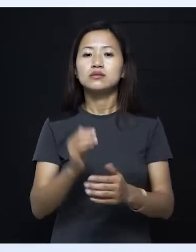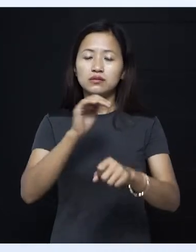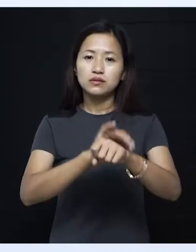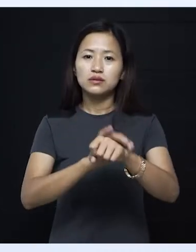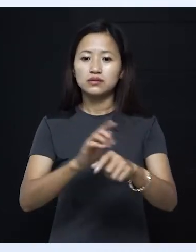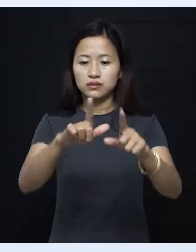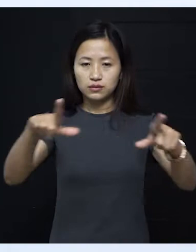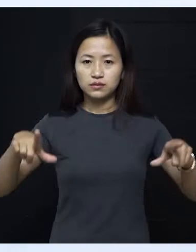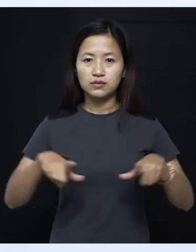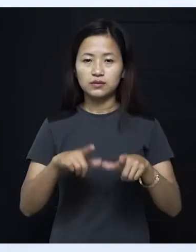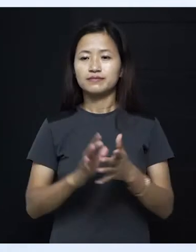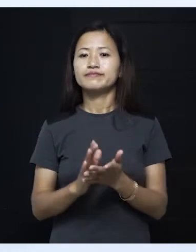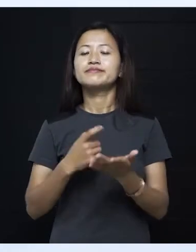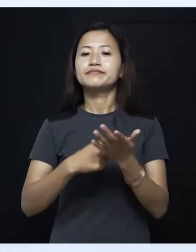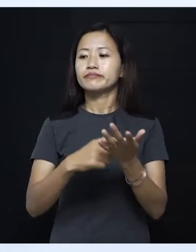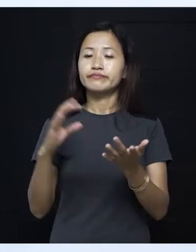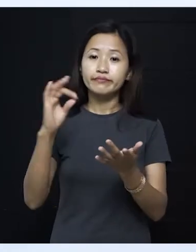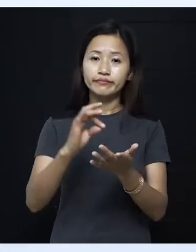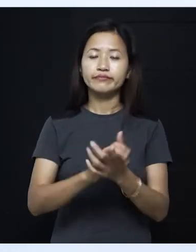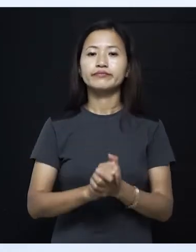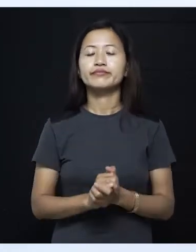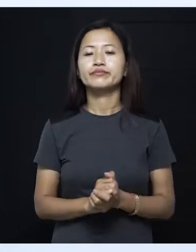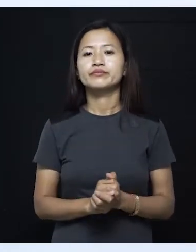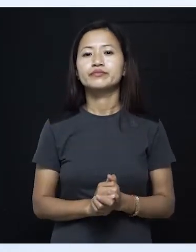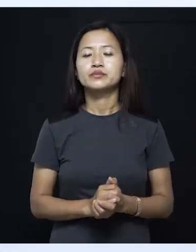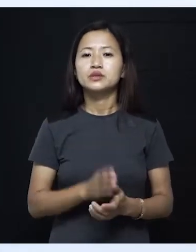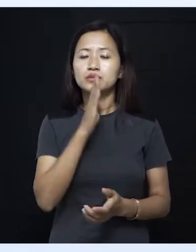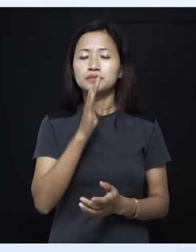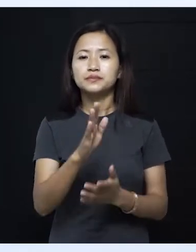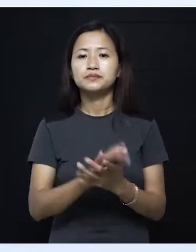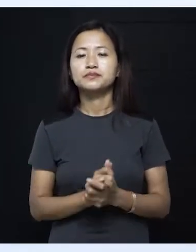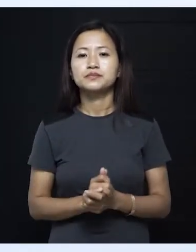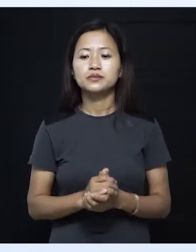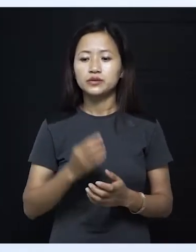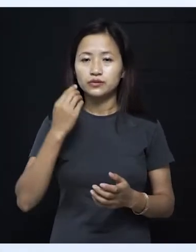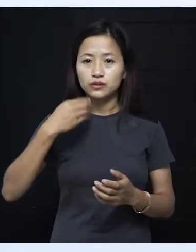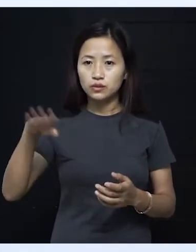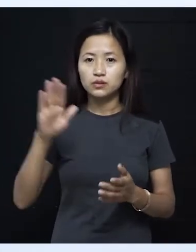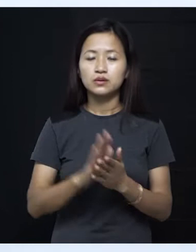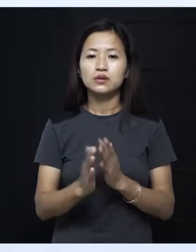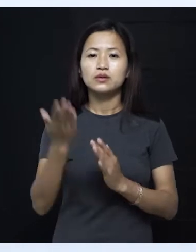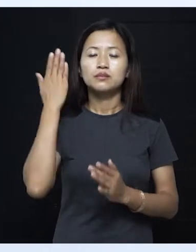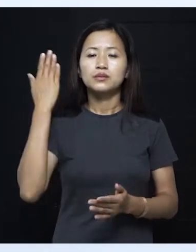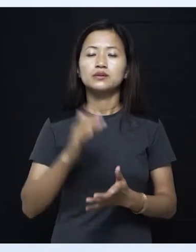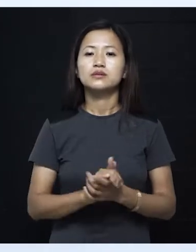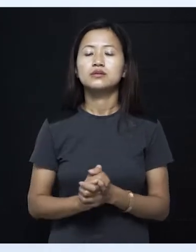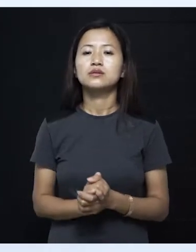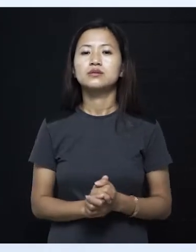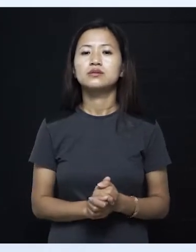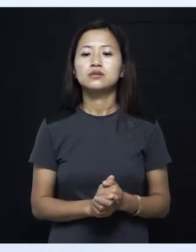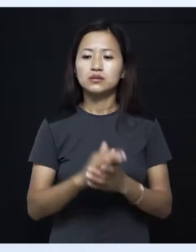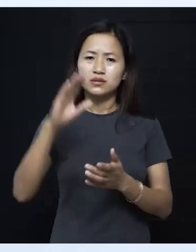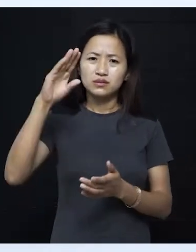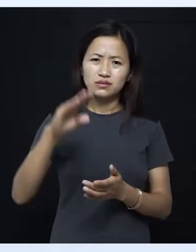on land reform, land reform. Because if you go back, in